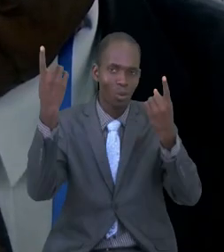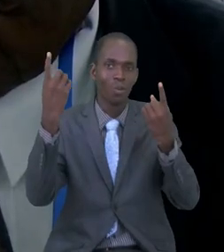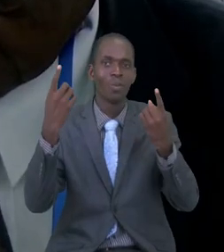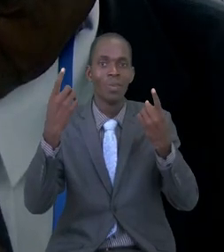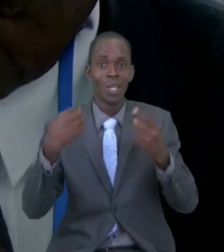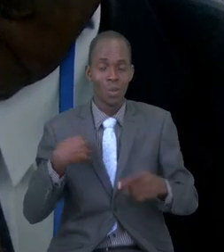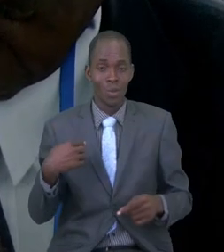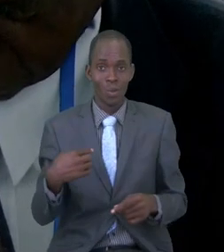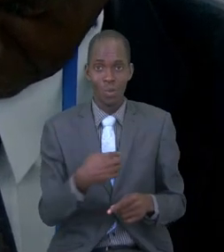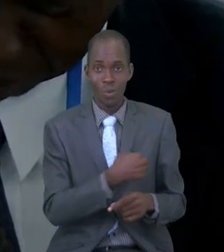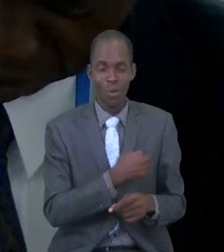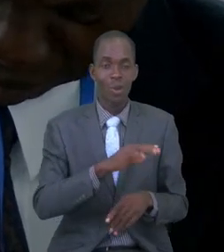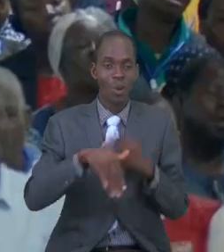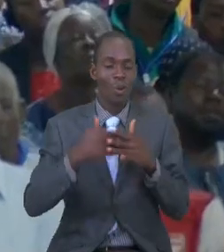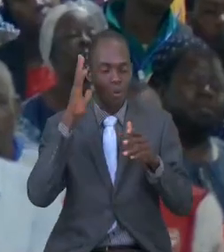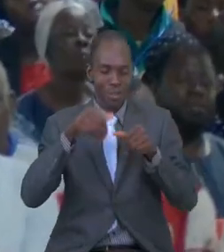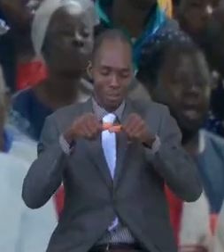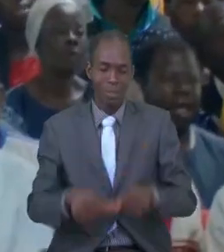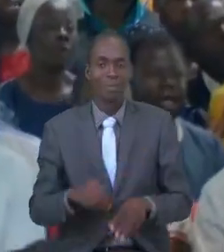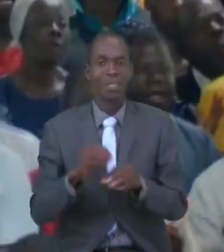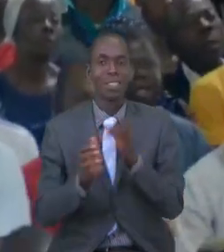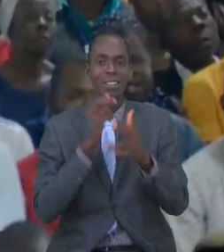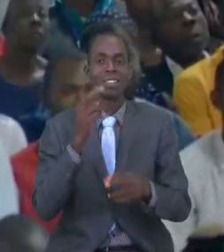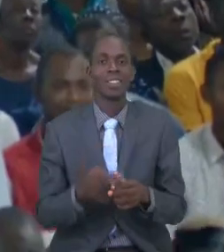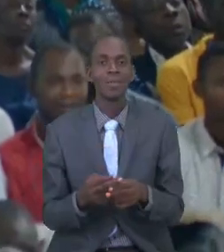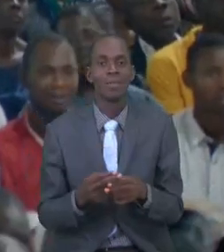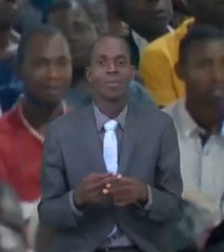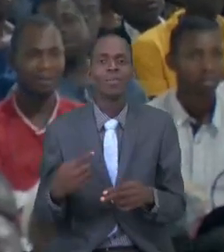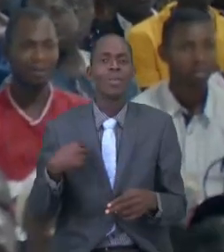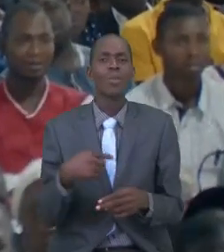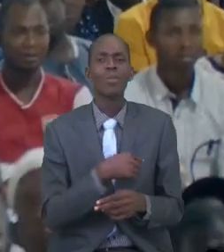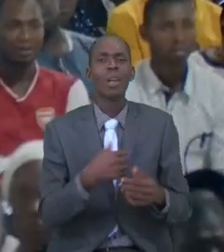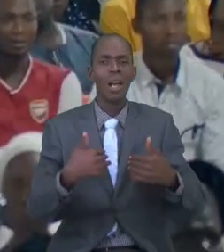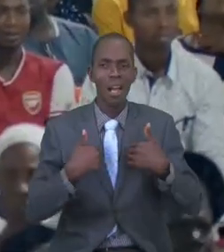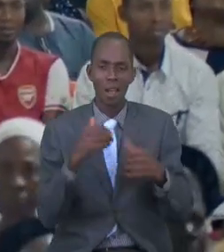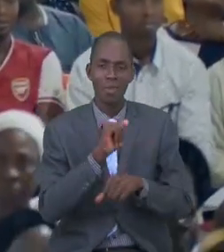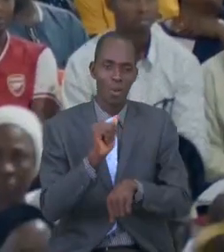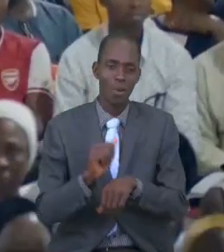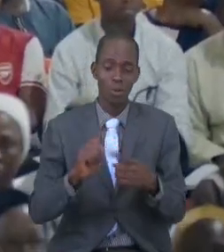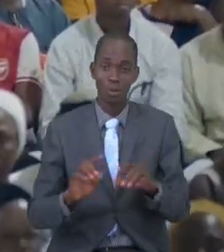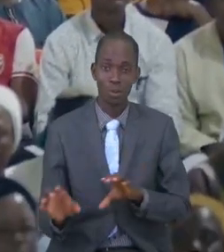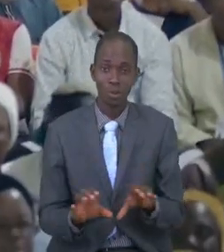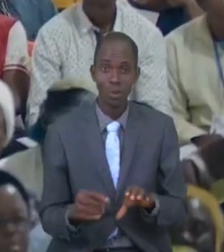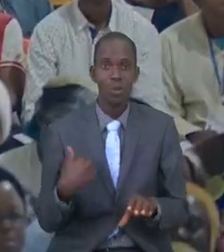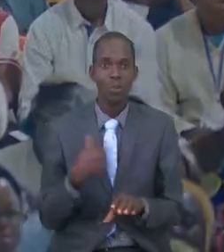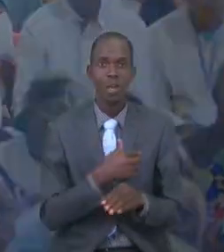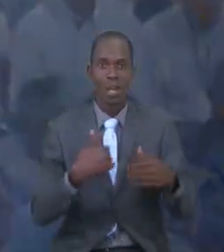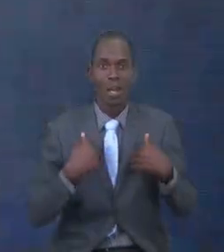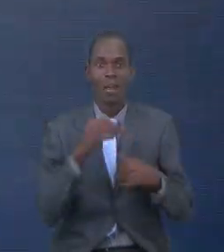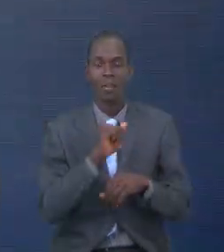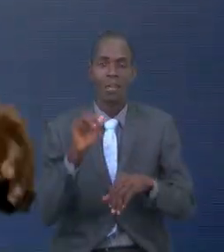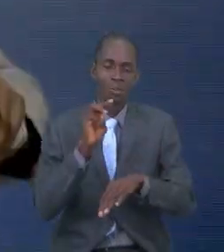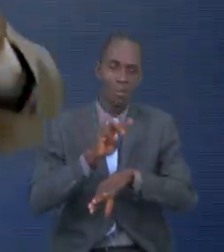We all will remain. We have a work to do, and we have a ministry